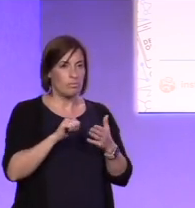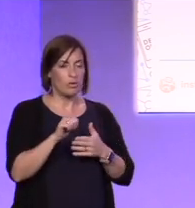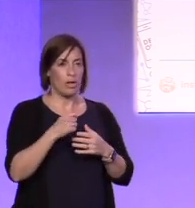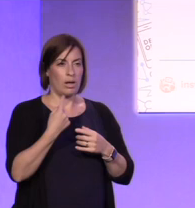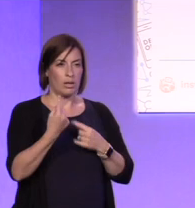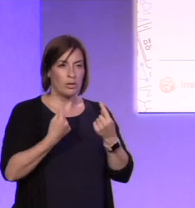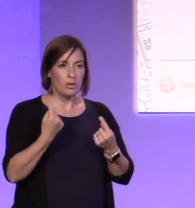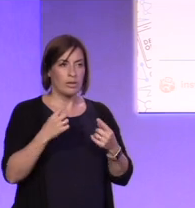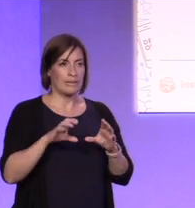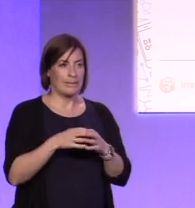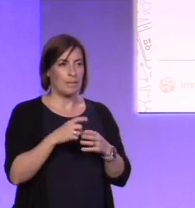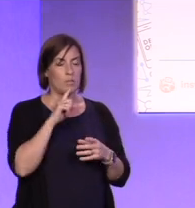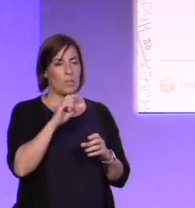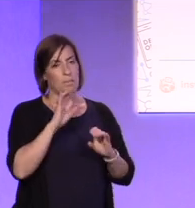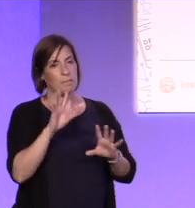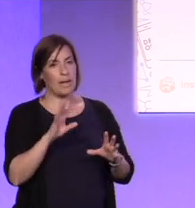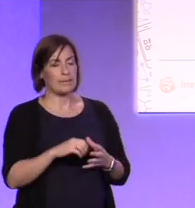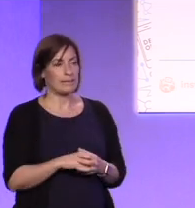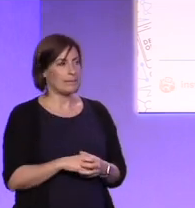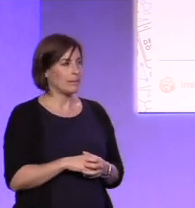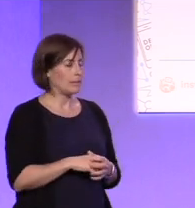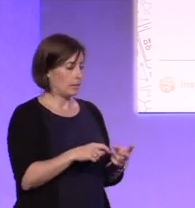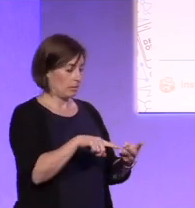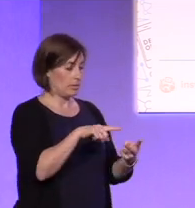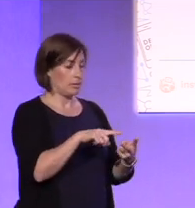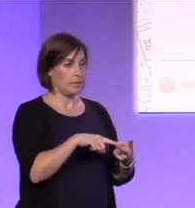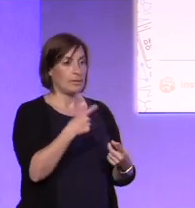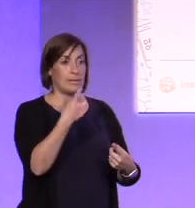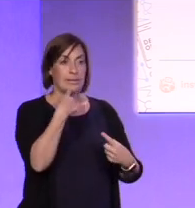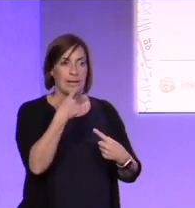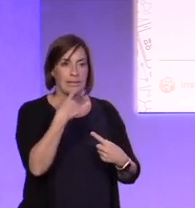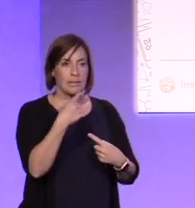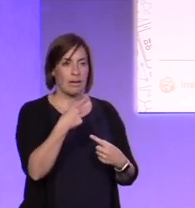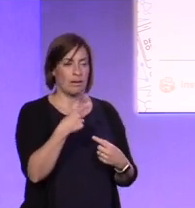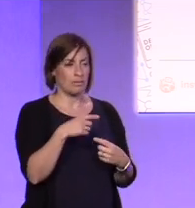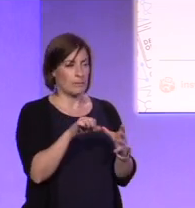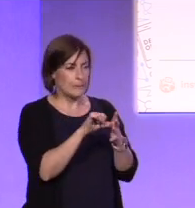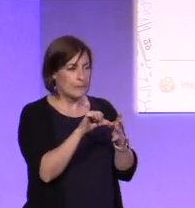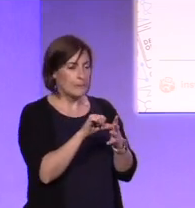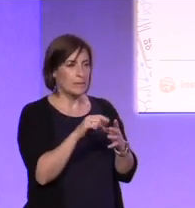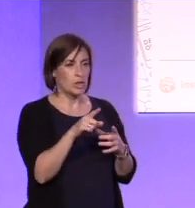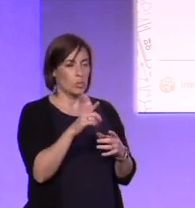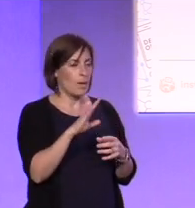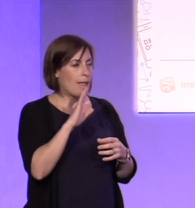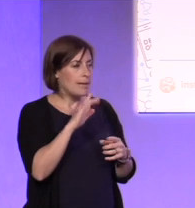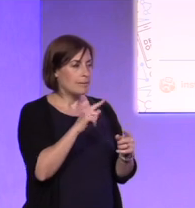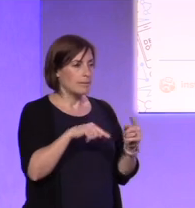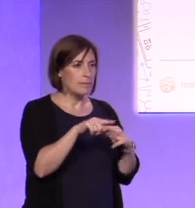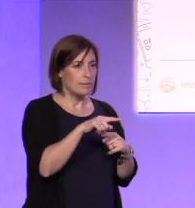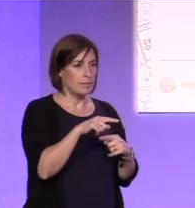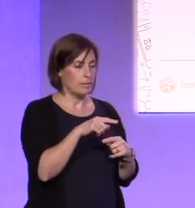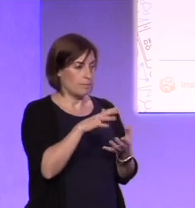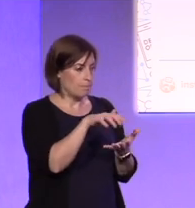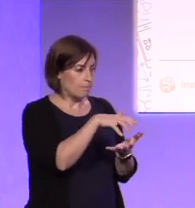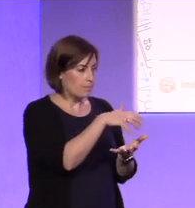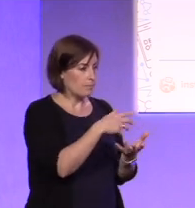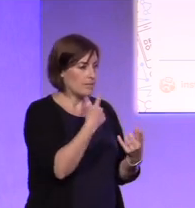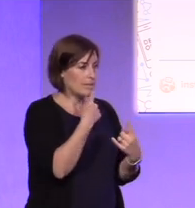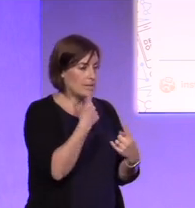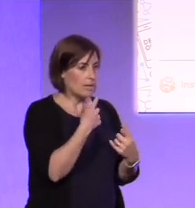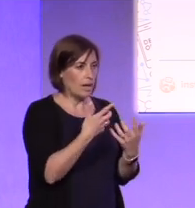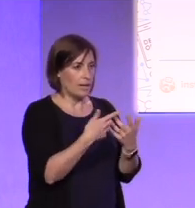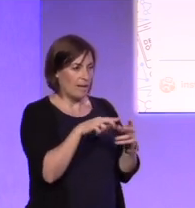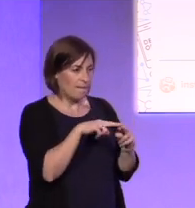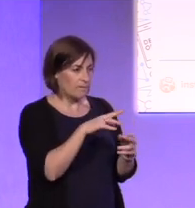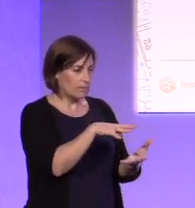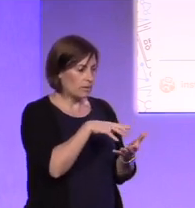things. Listen to the noise, gather that data, listen to your team, sense and respond to the things and the